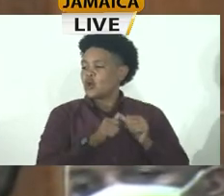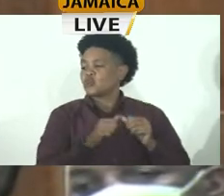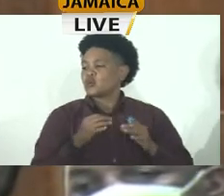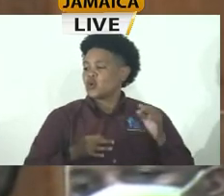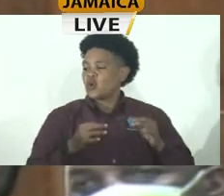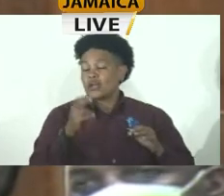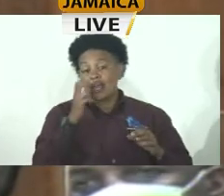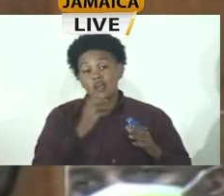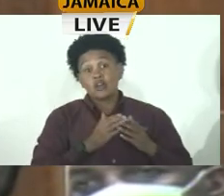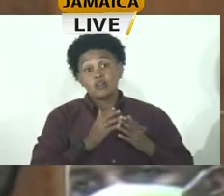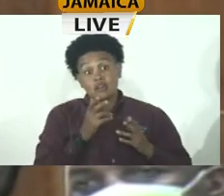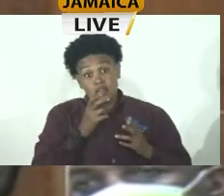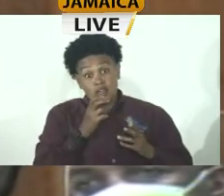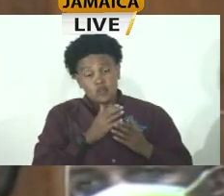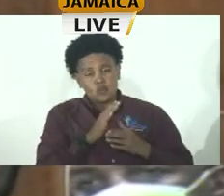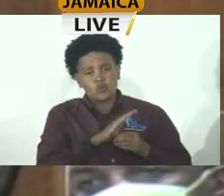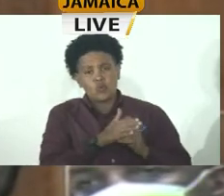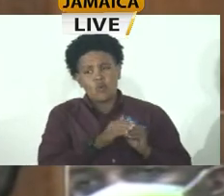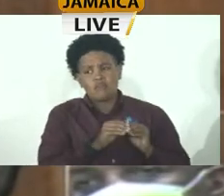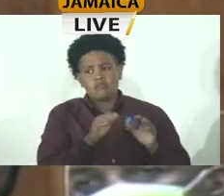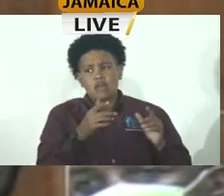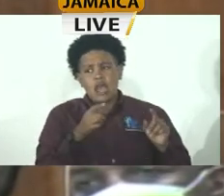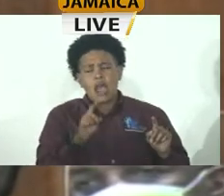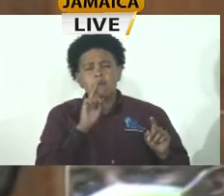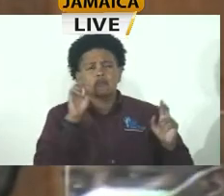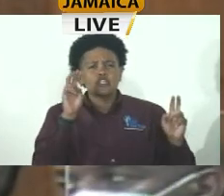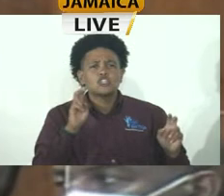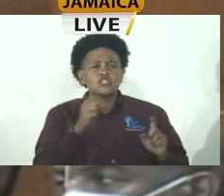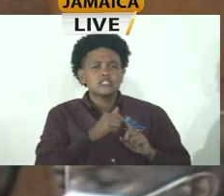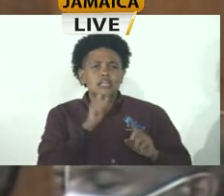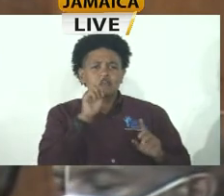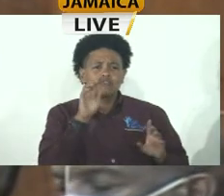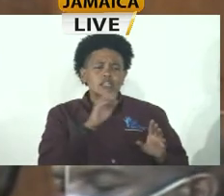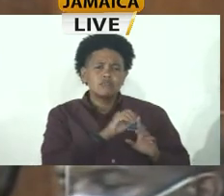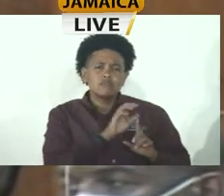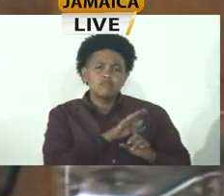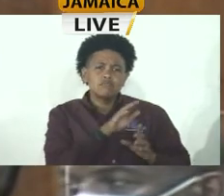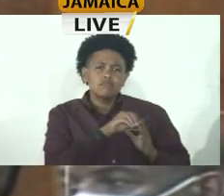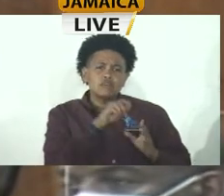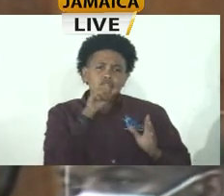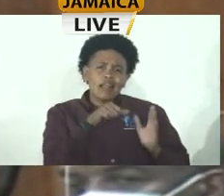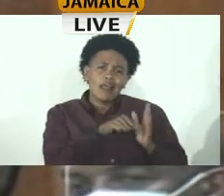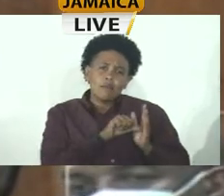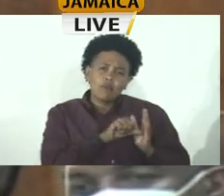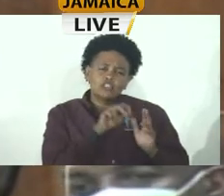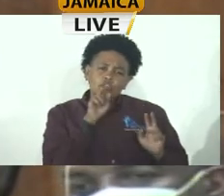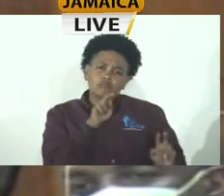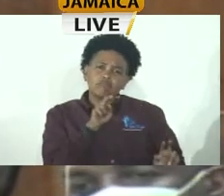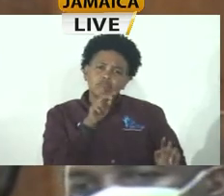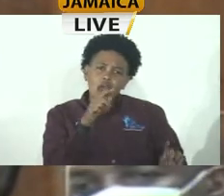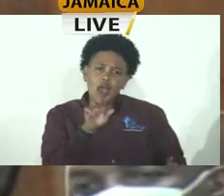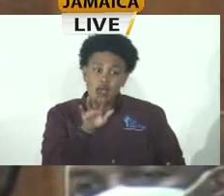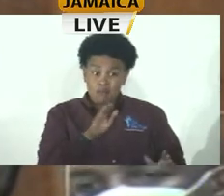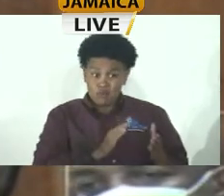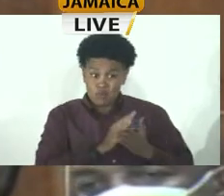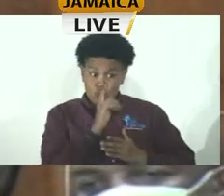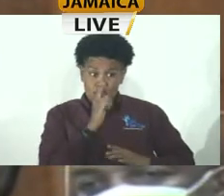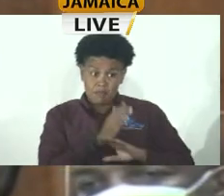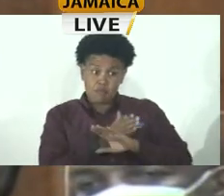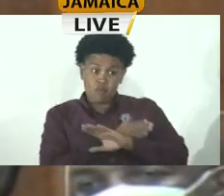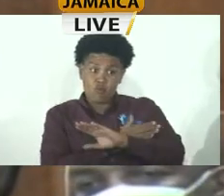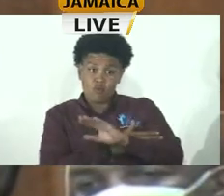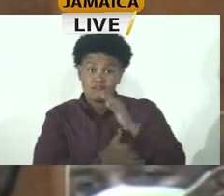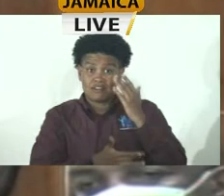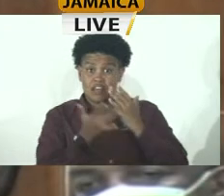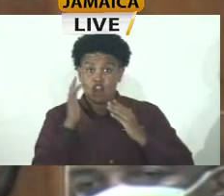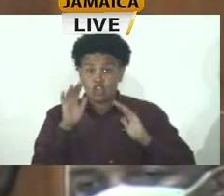hearings throughout the pandemic here and matters are being disposed of at an impressive pace through improved technology madam